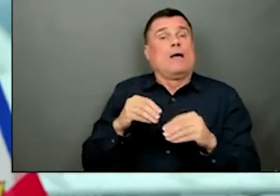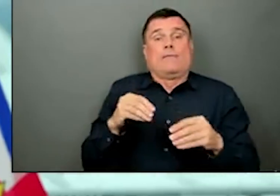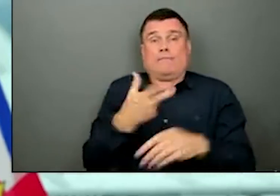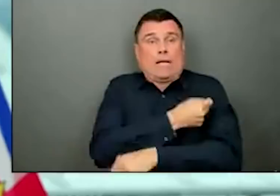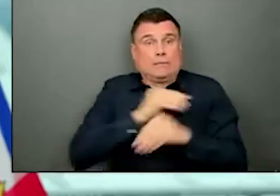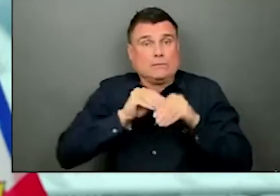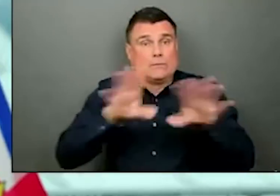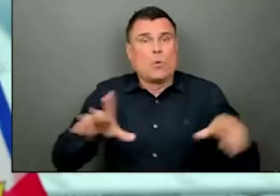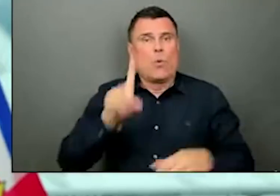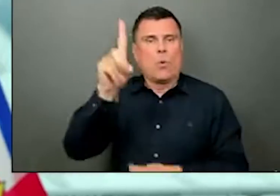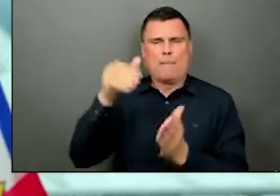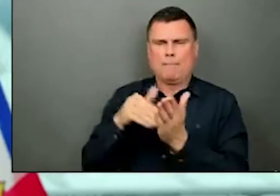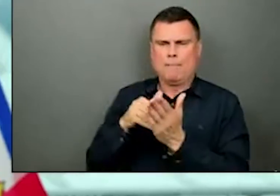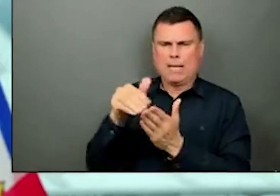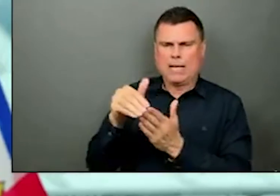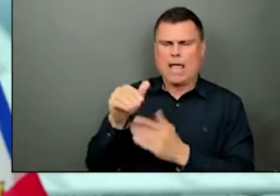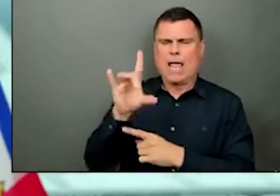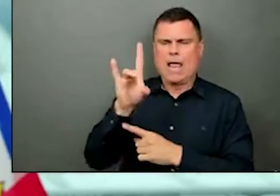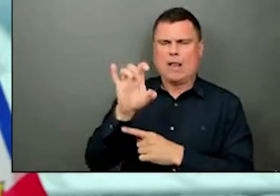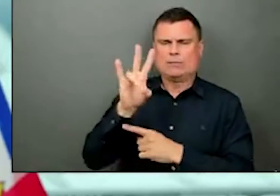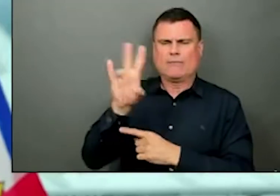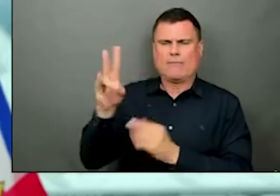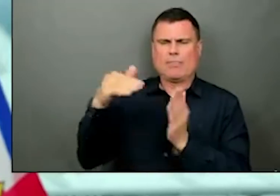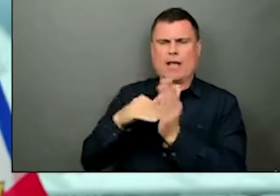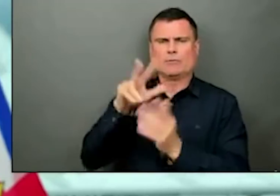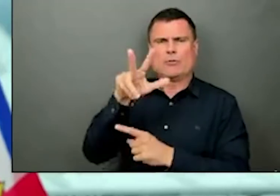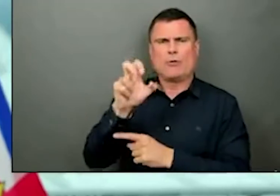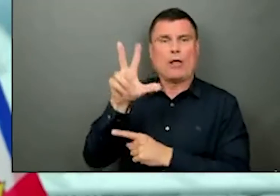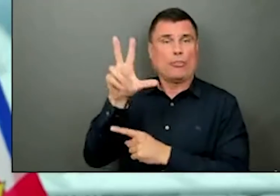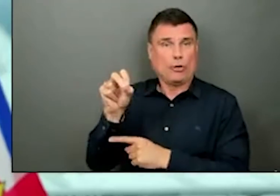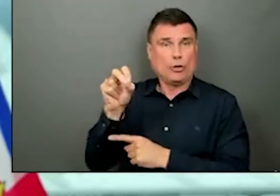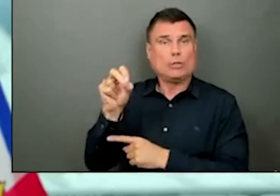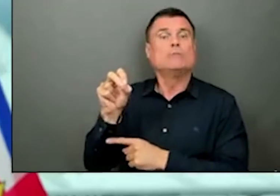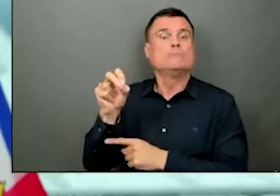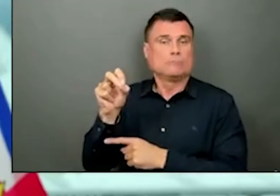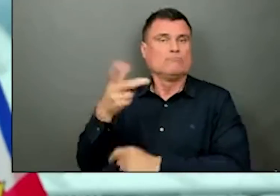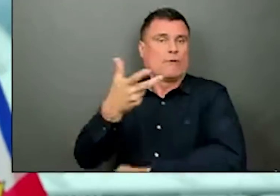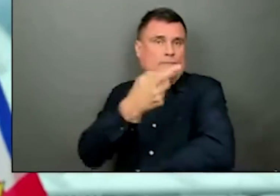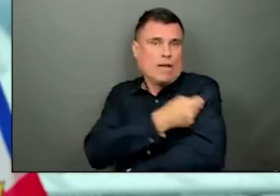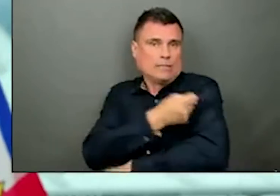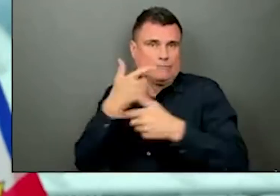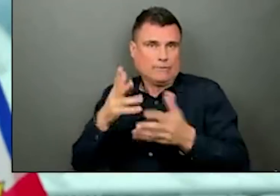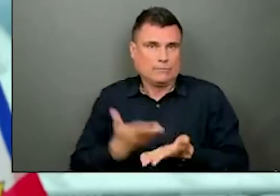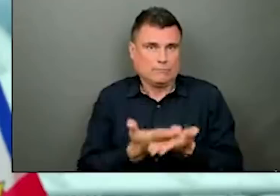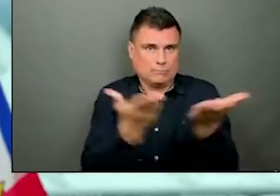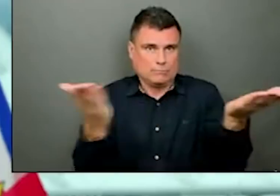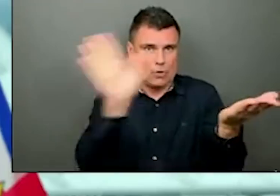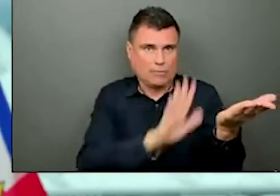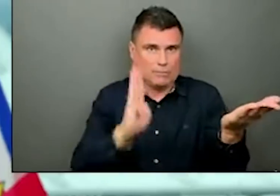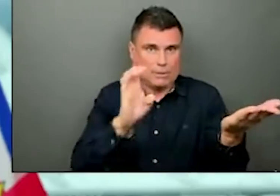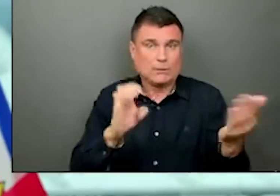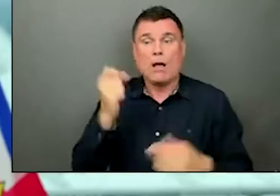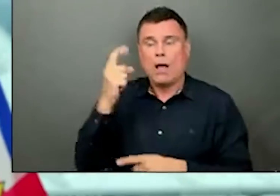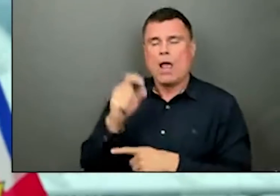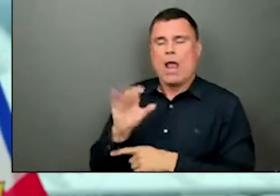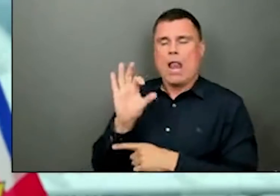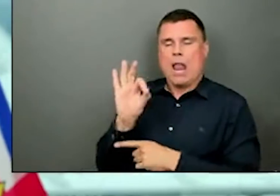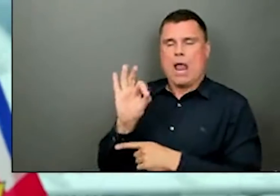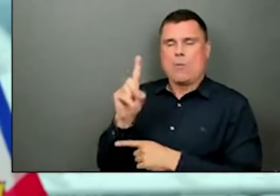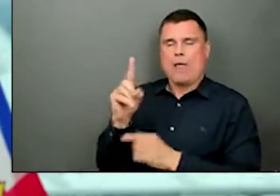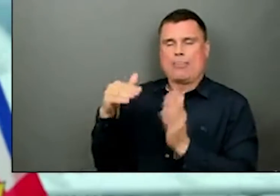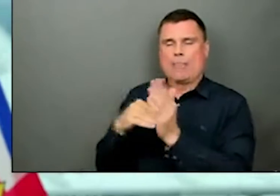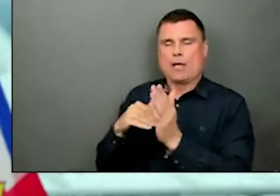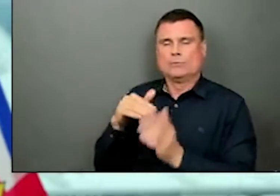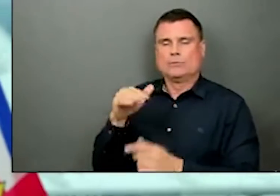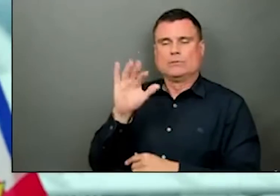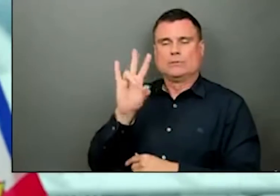those, 91,731 are second doses. Everybody in BC now who's 18 years of age and